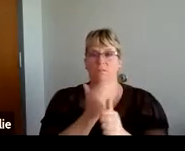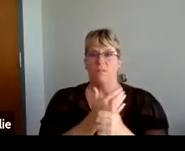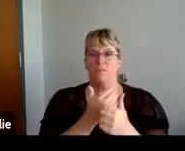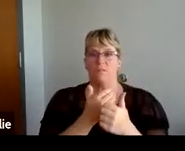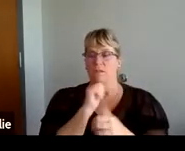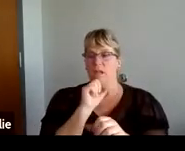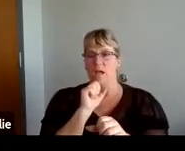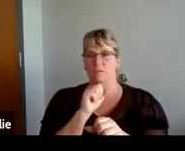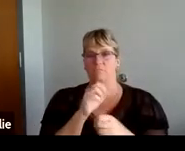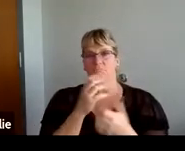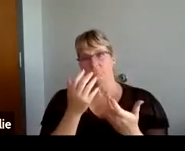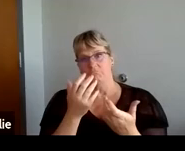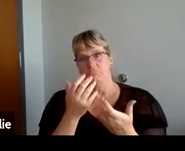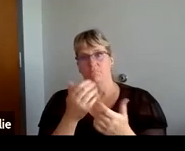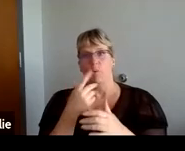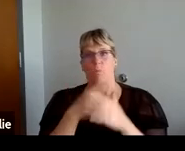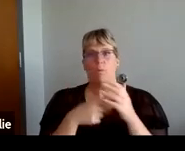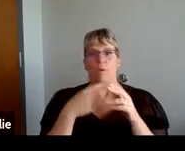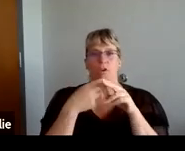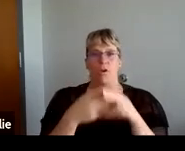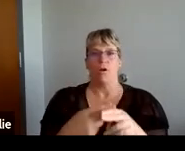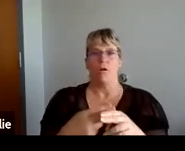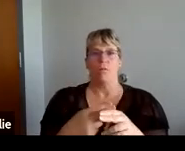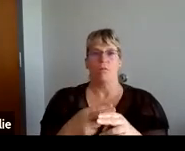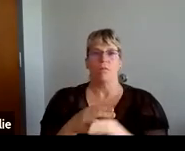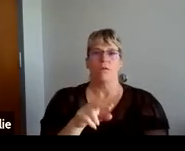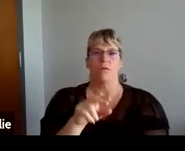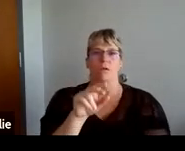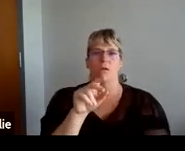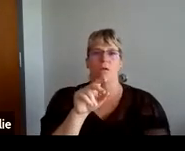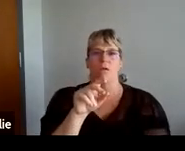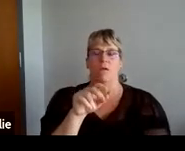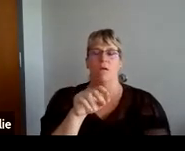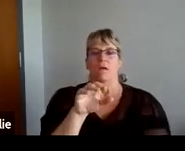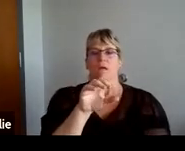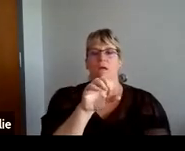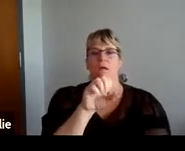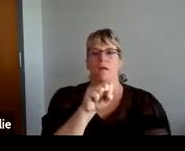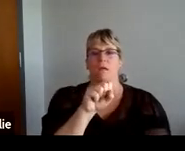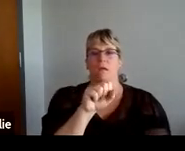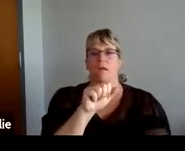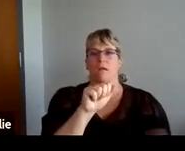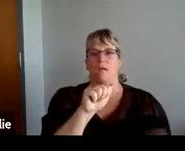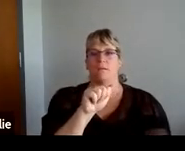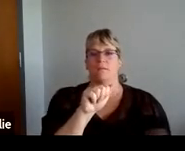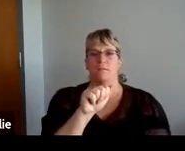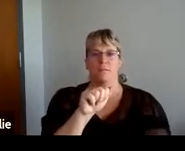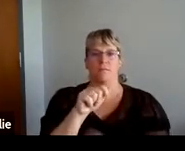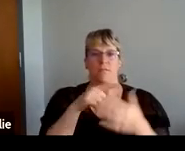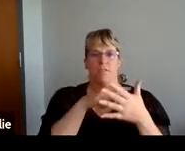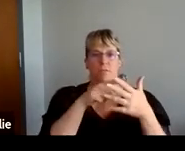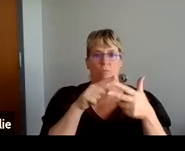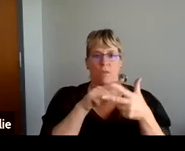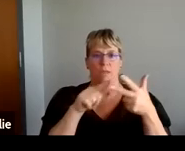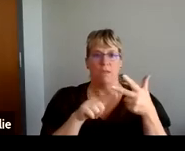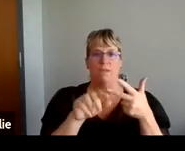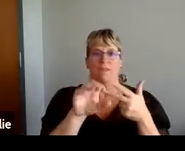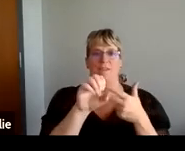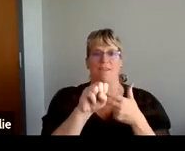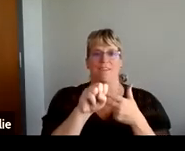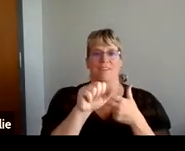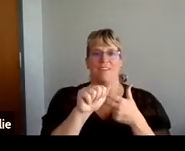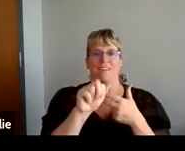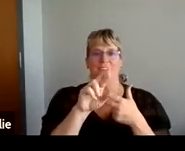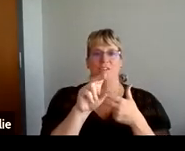working knowledge, at least, of what we call the trimonoamines: serotonin, dopamine, and norepinephrine. They are the triumvirate of